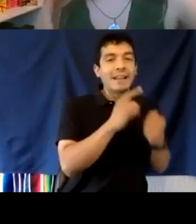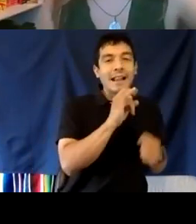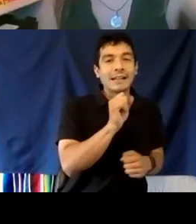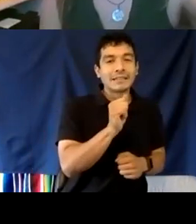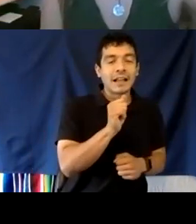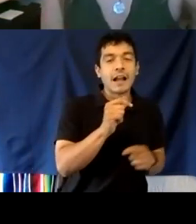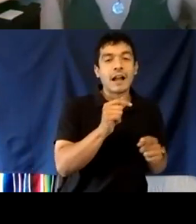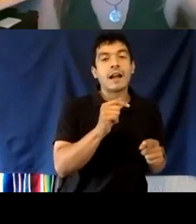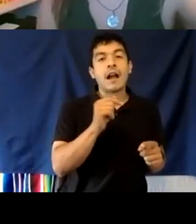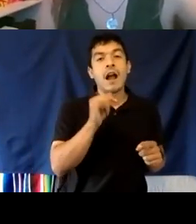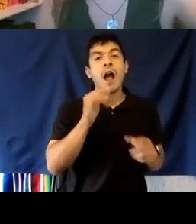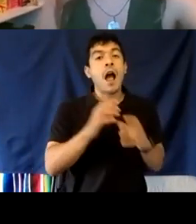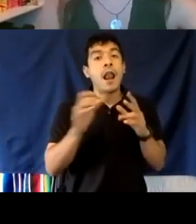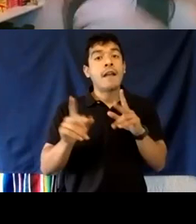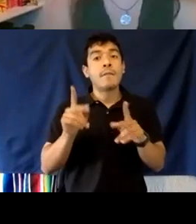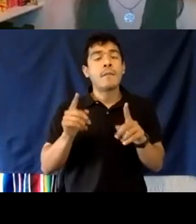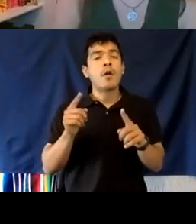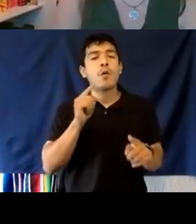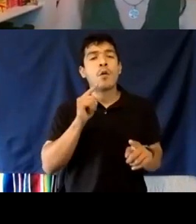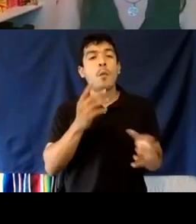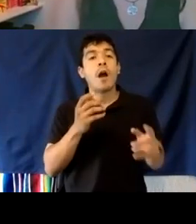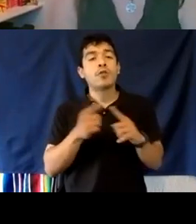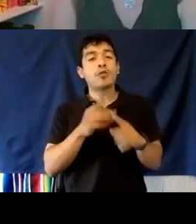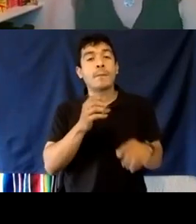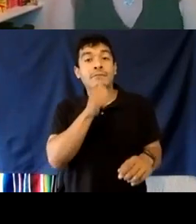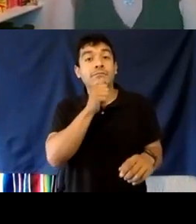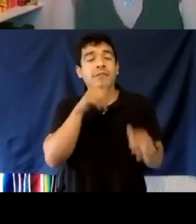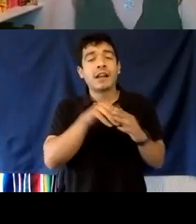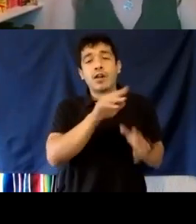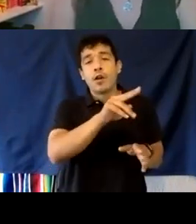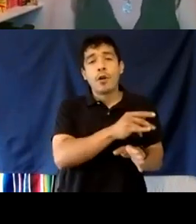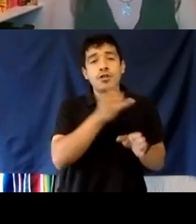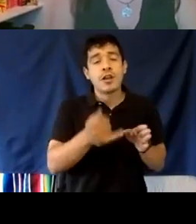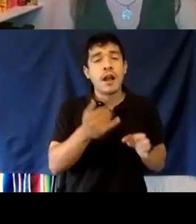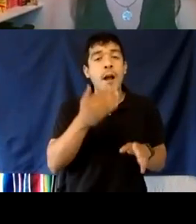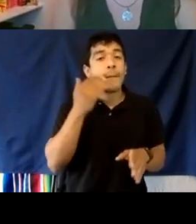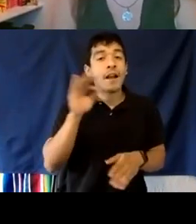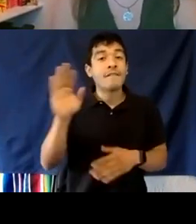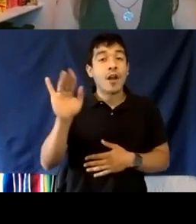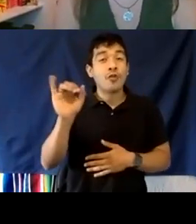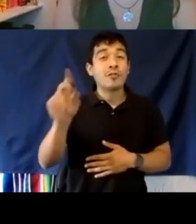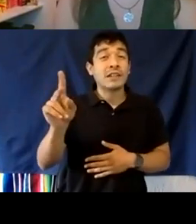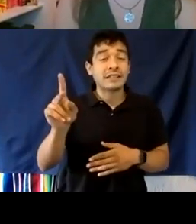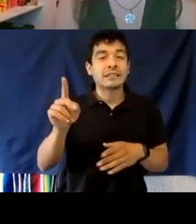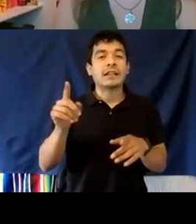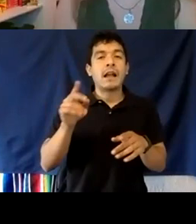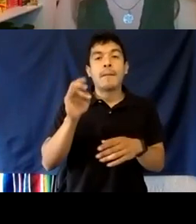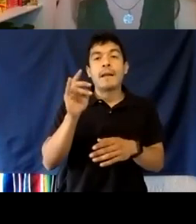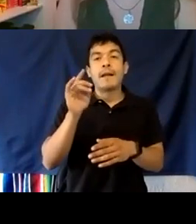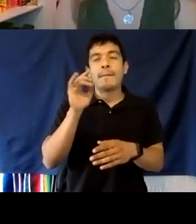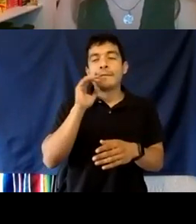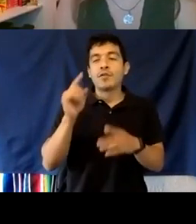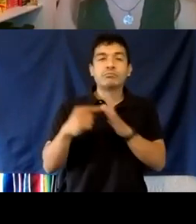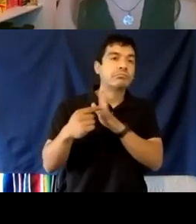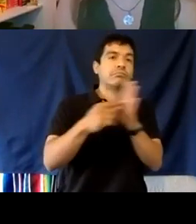people, respondents have wanted to be anonymous on that project because of the risk to them of being public around it. And that's,